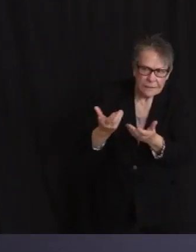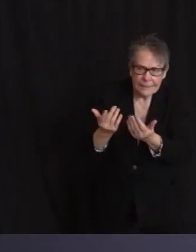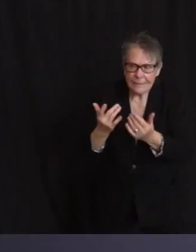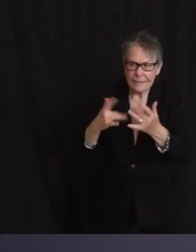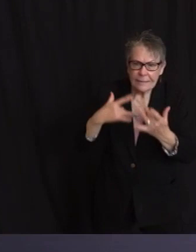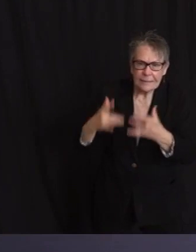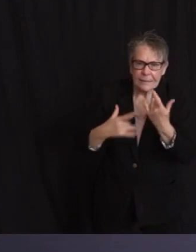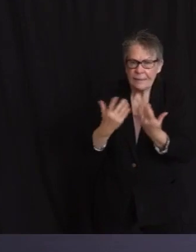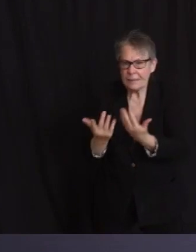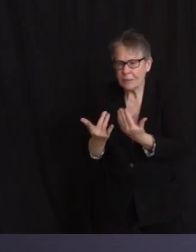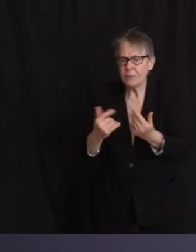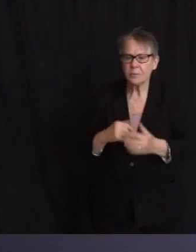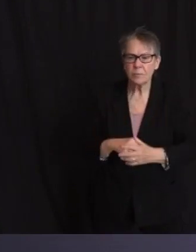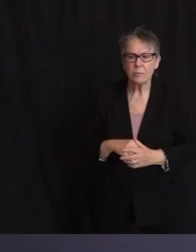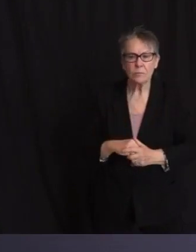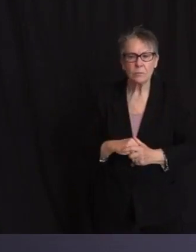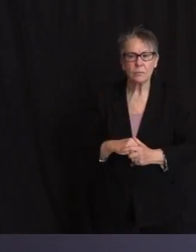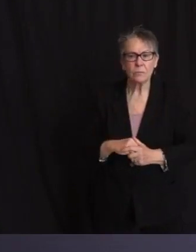House.